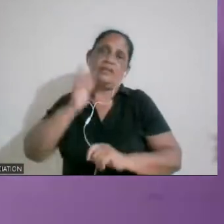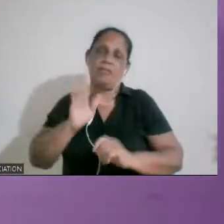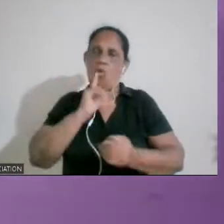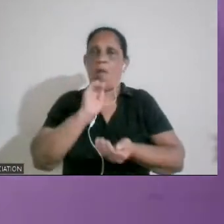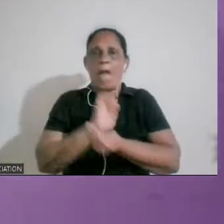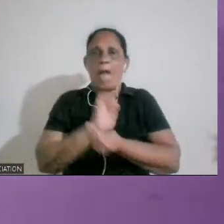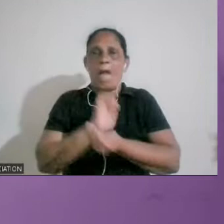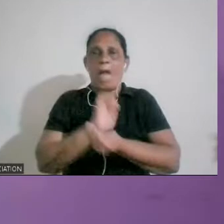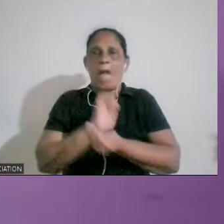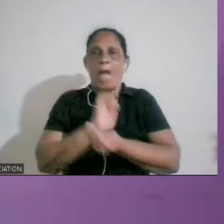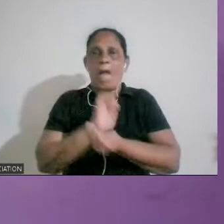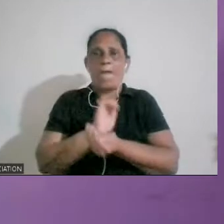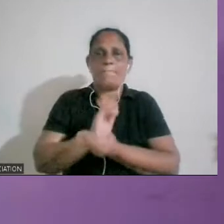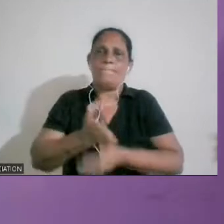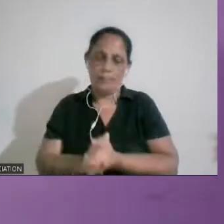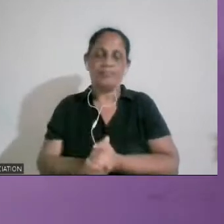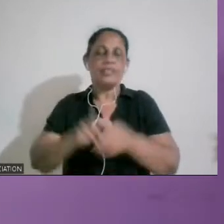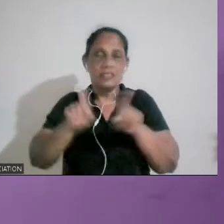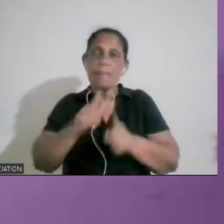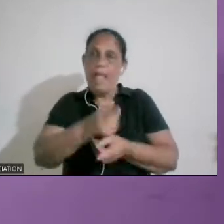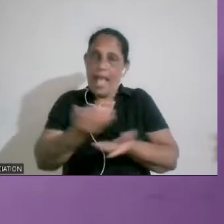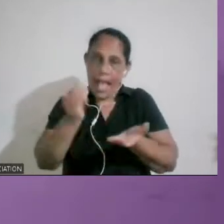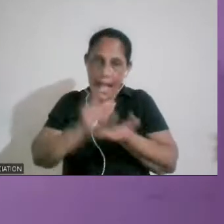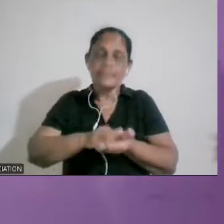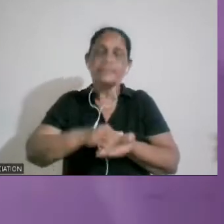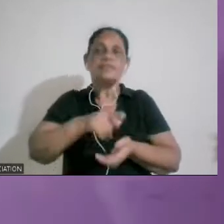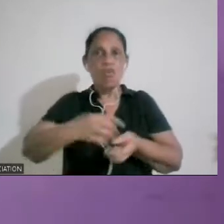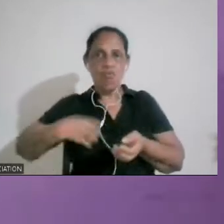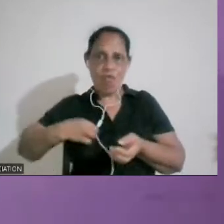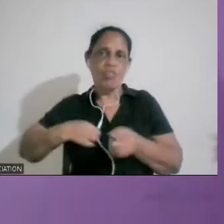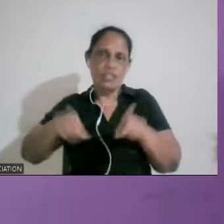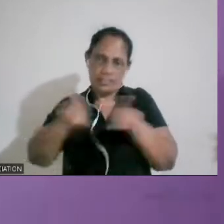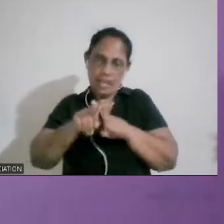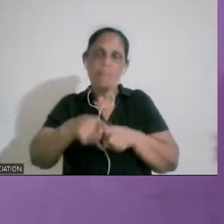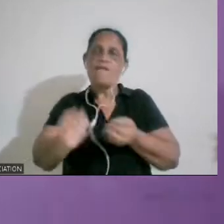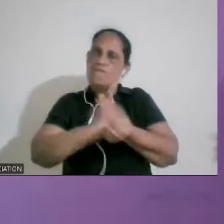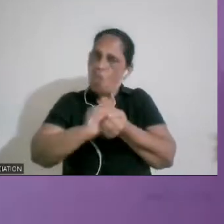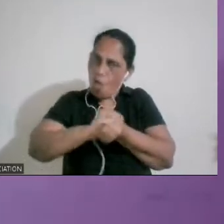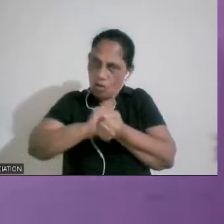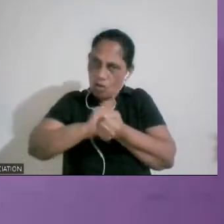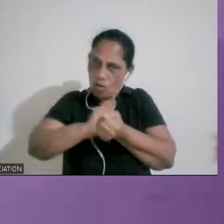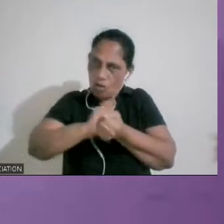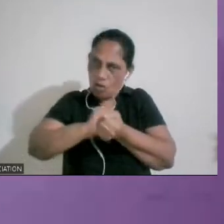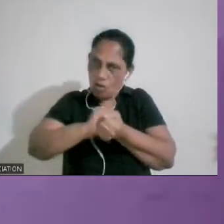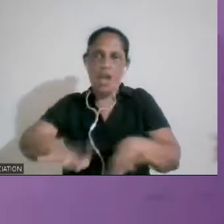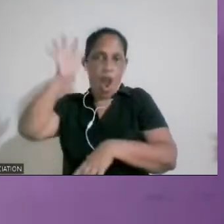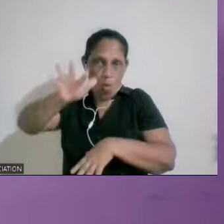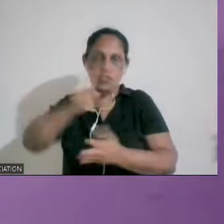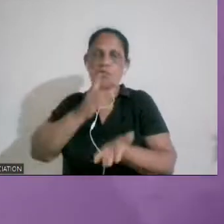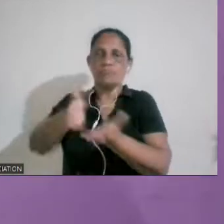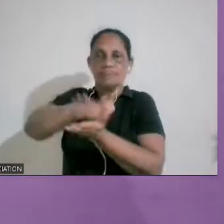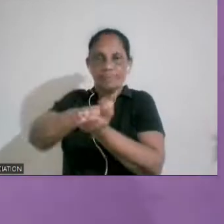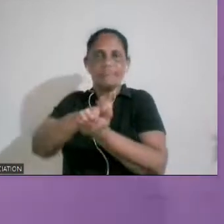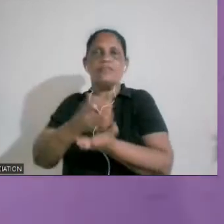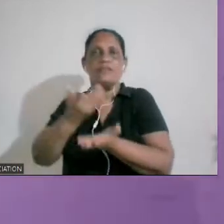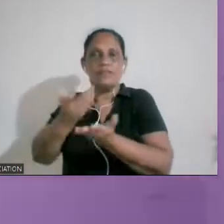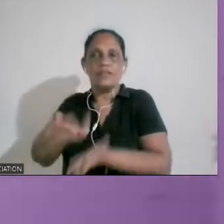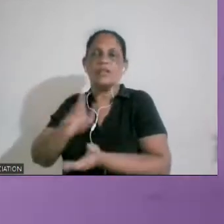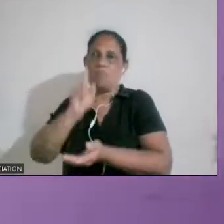and store it in a safe place in packaging so that it doesn't get contaminated with any infections.